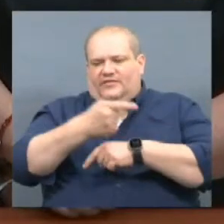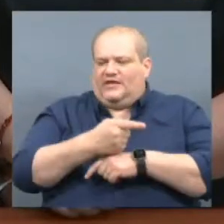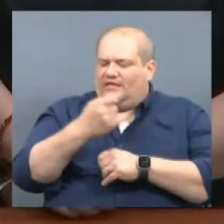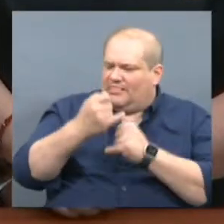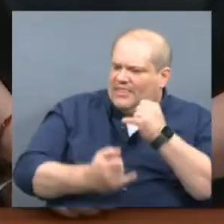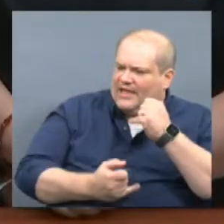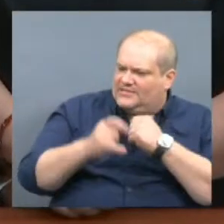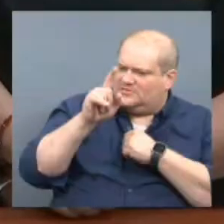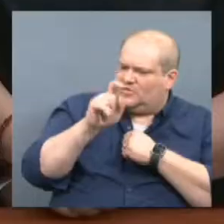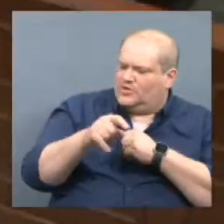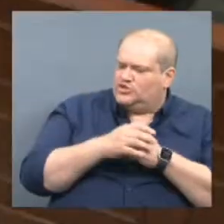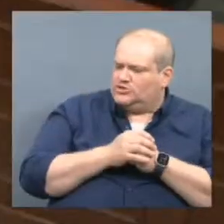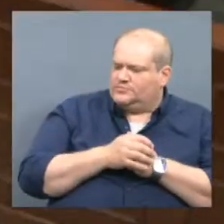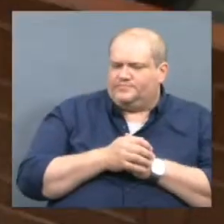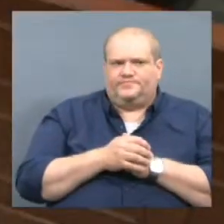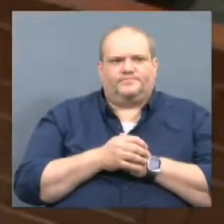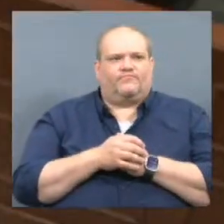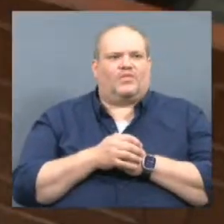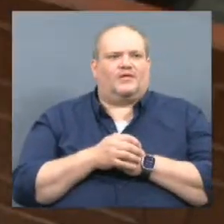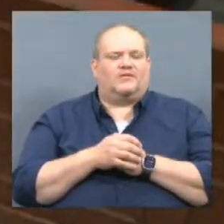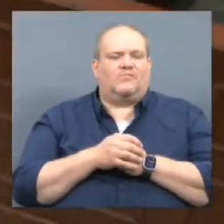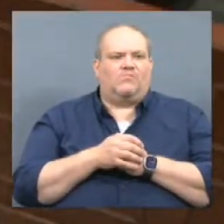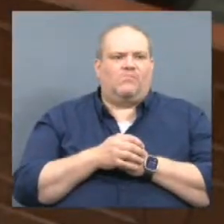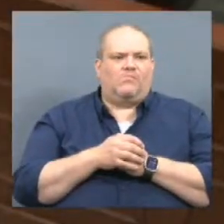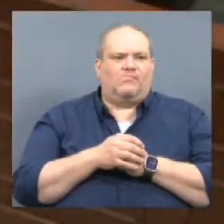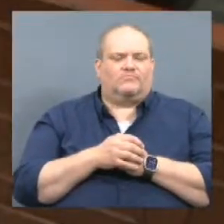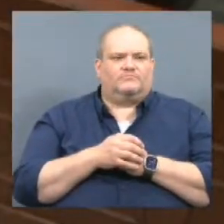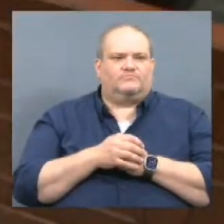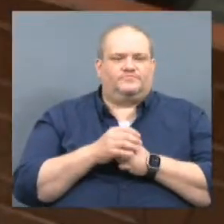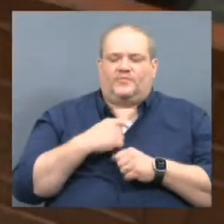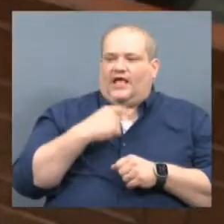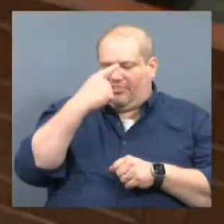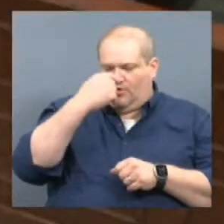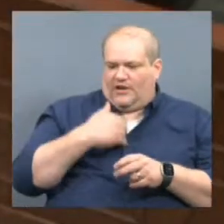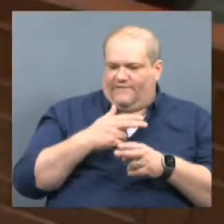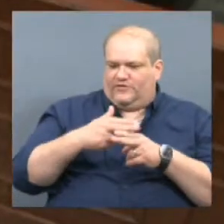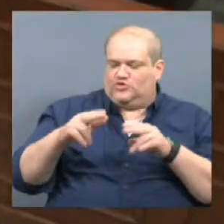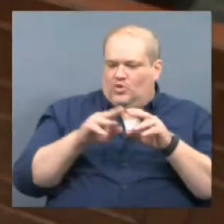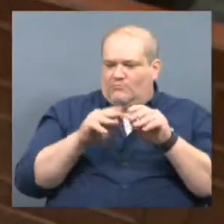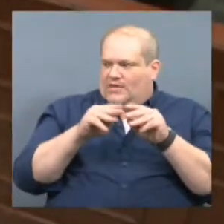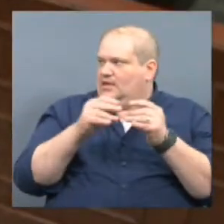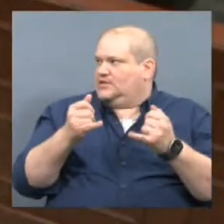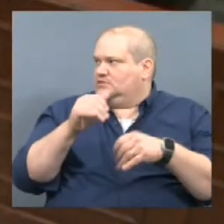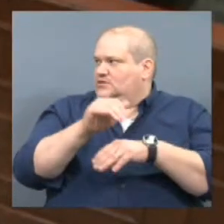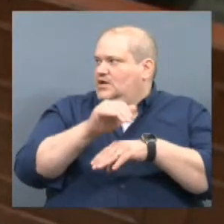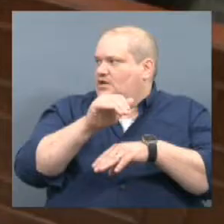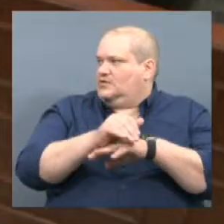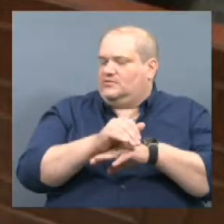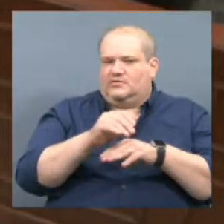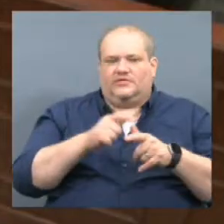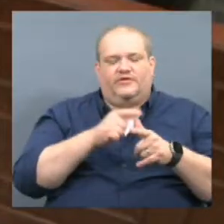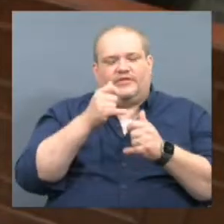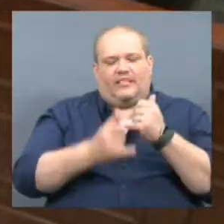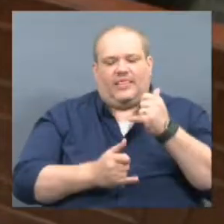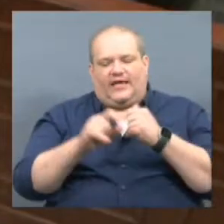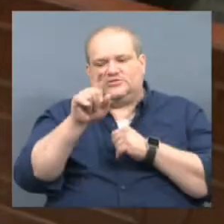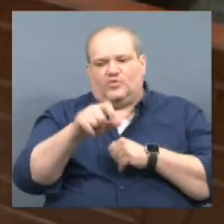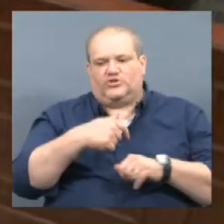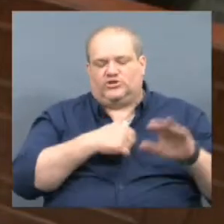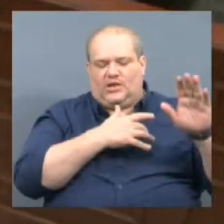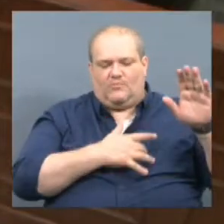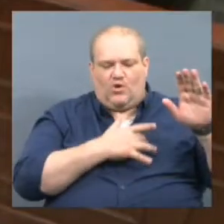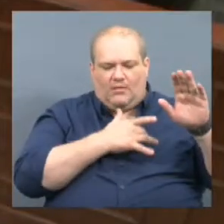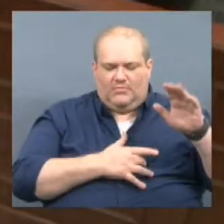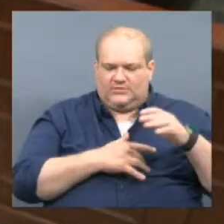last question. Thank you, Mr. Chair. And here we thought we were going to have a short meeting tonight. No, last question, I promise. That's